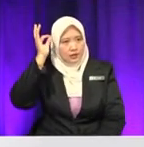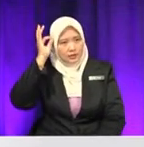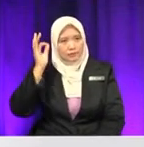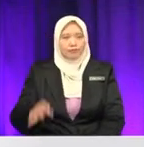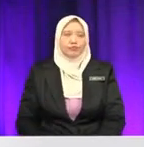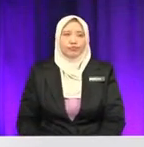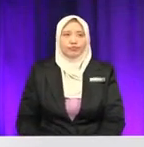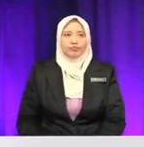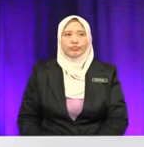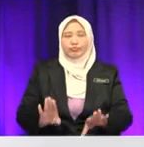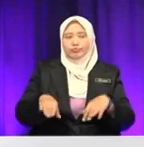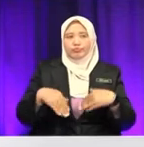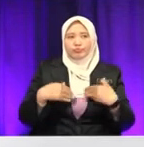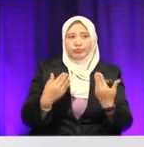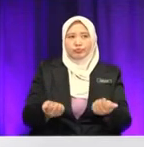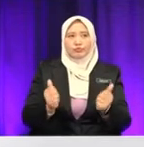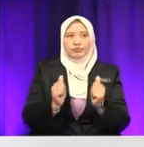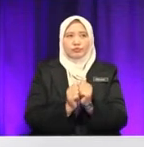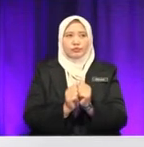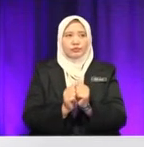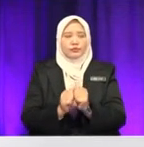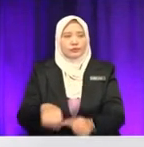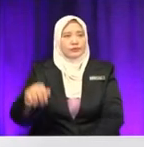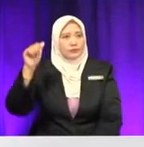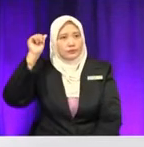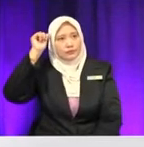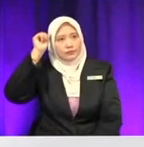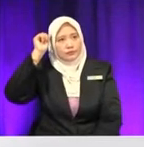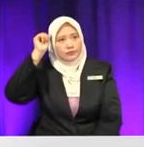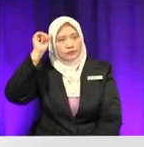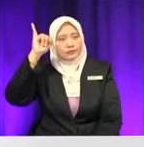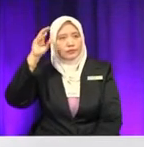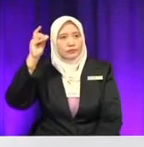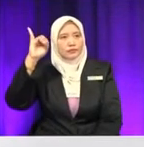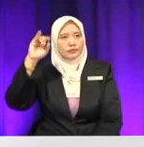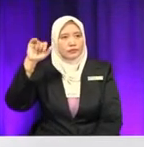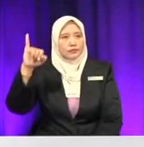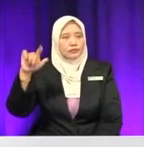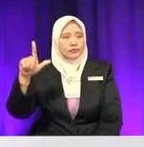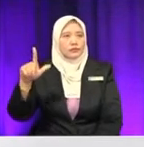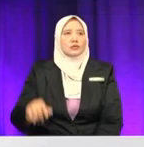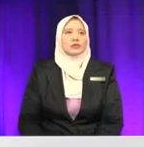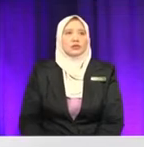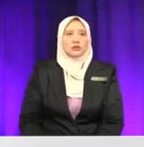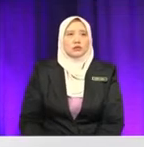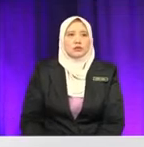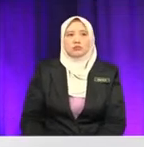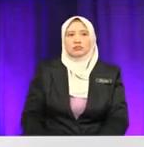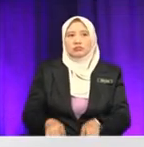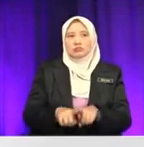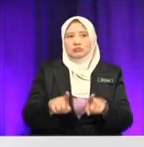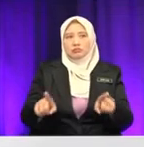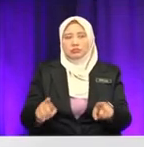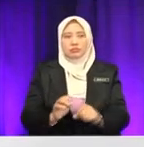you, Ideal? I totally agree with you, Faisal. However, my choice will be causes trauma. It